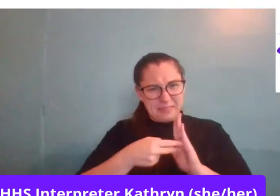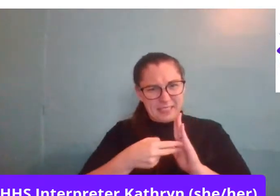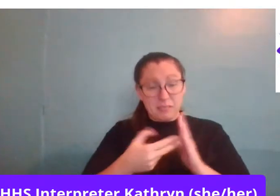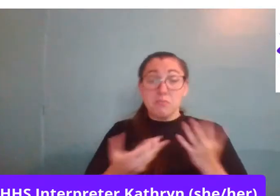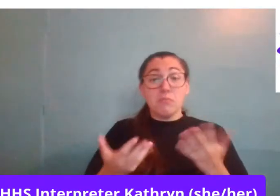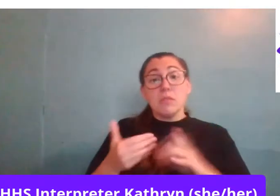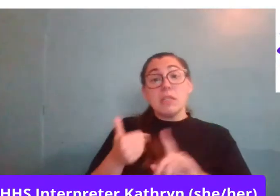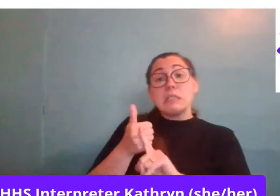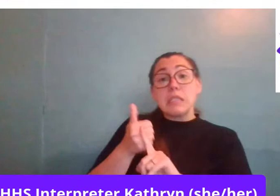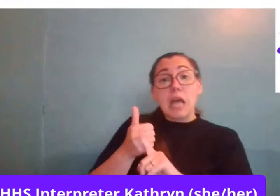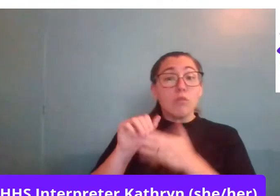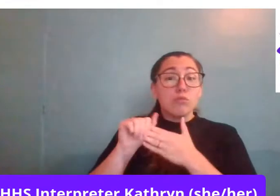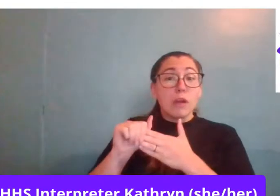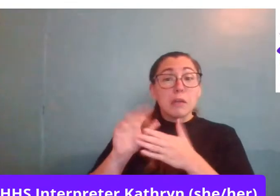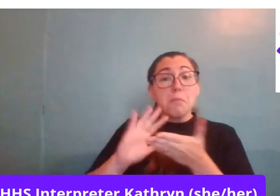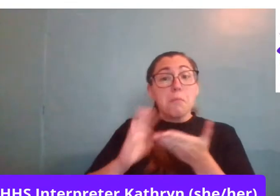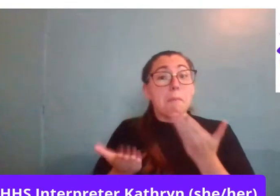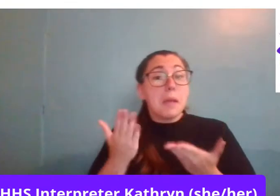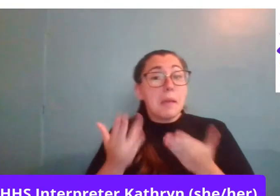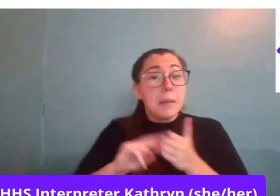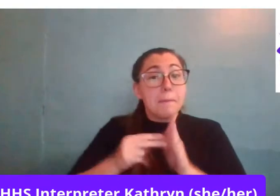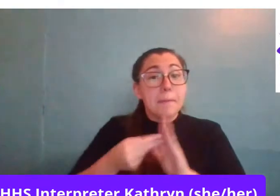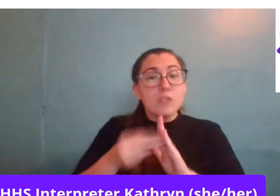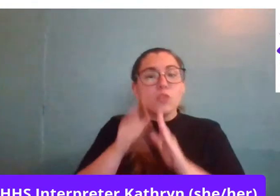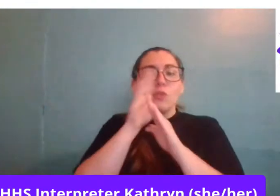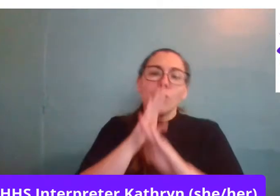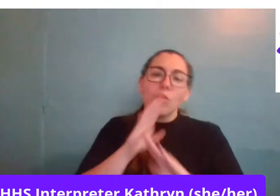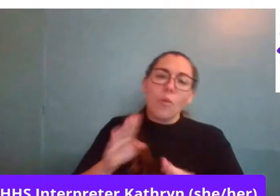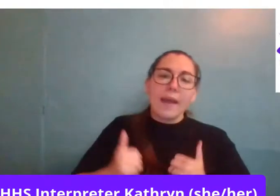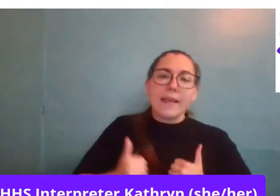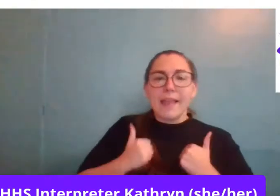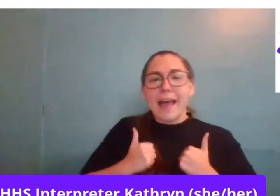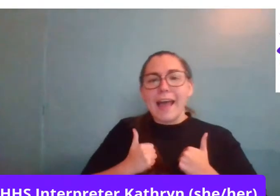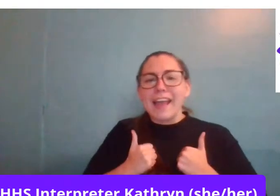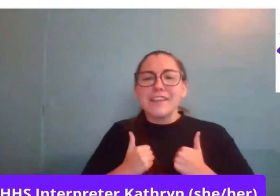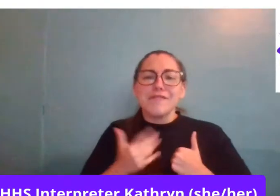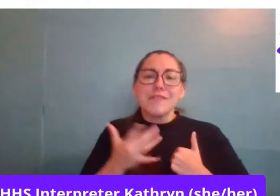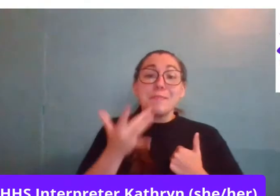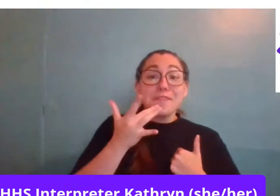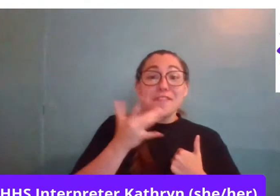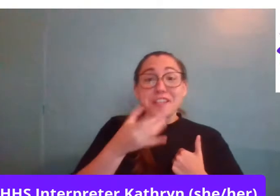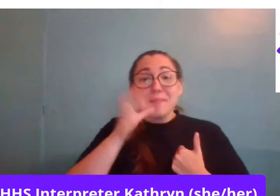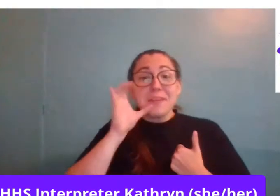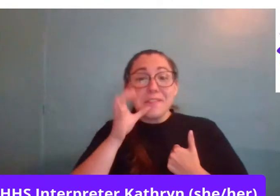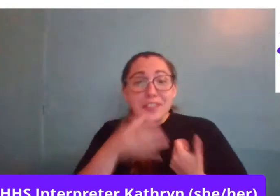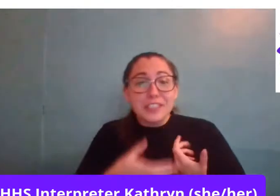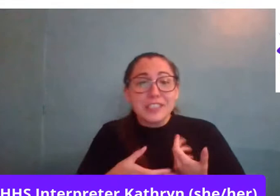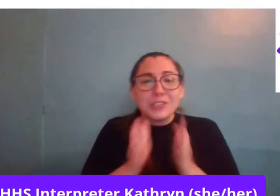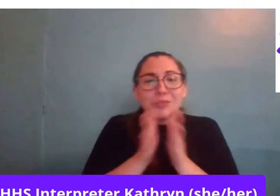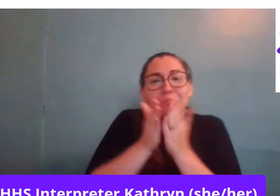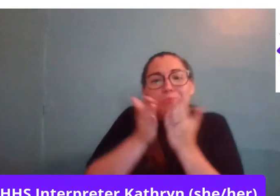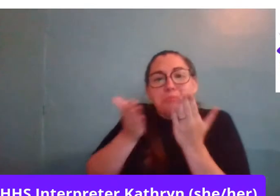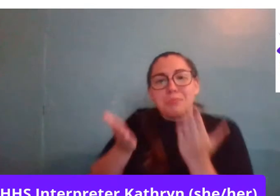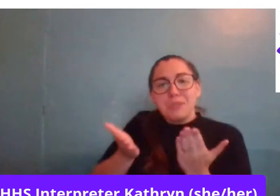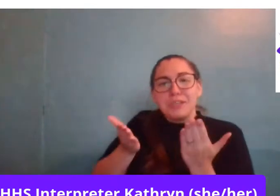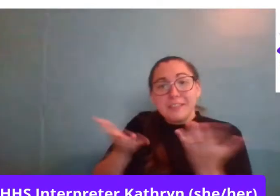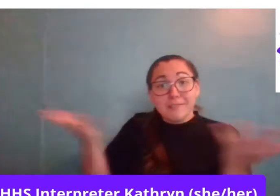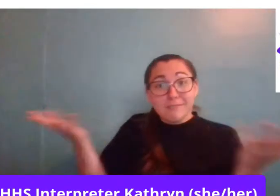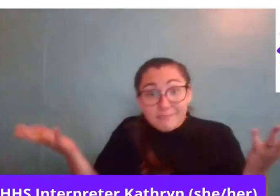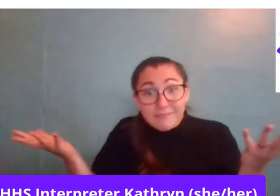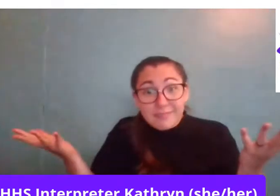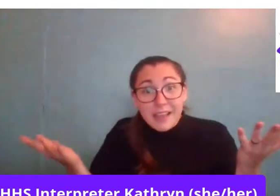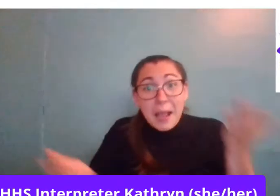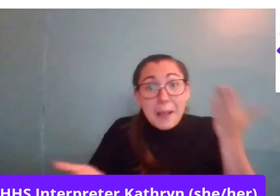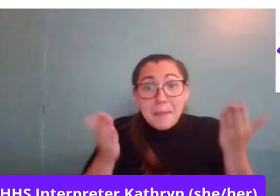nice, quiet life with a book and a beverage of their choice. I'm just going to say your life might not be